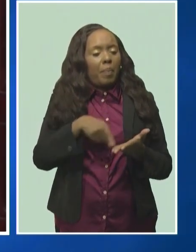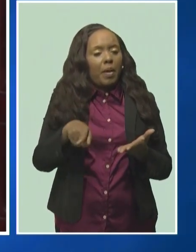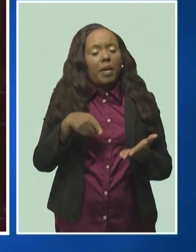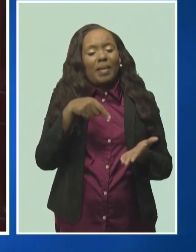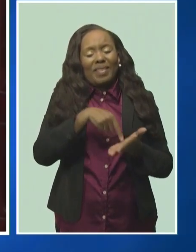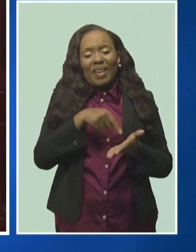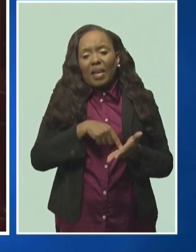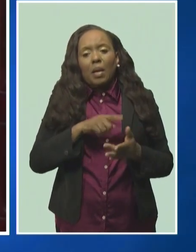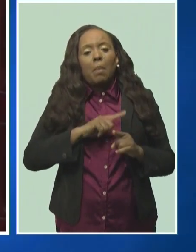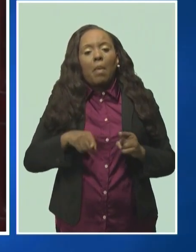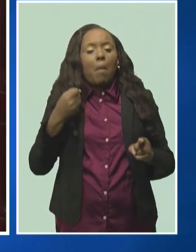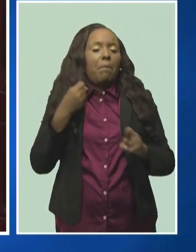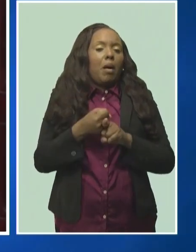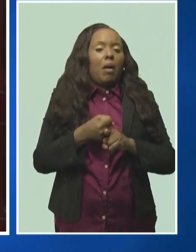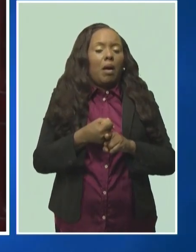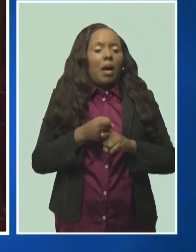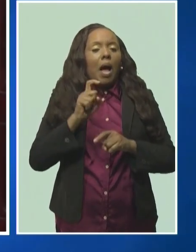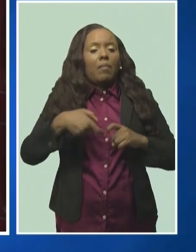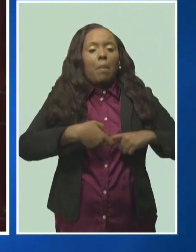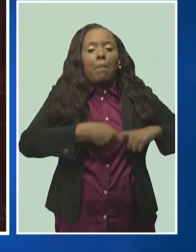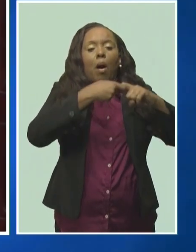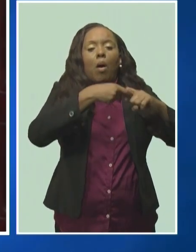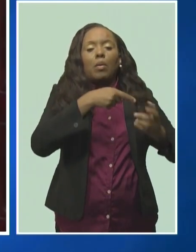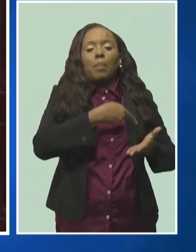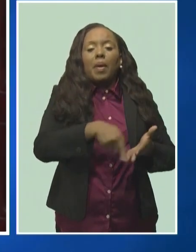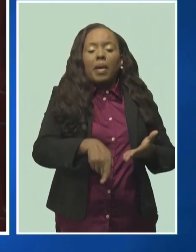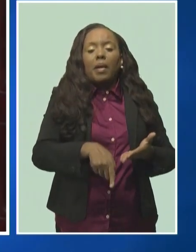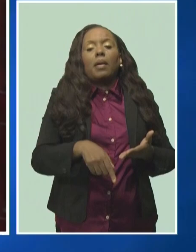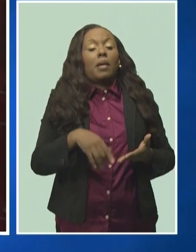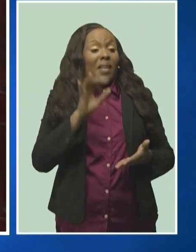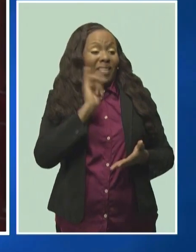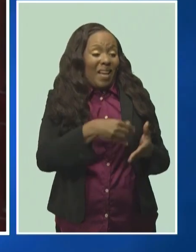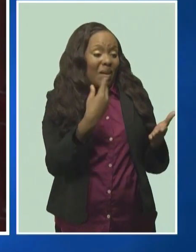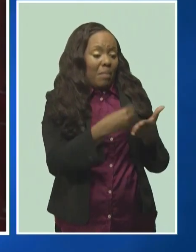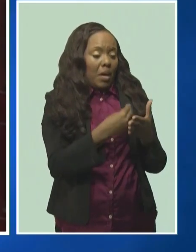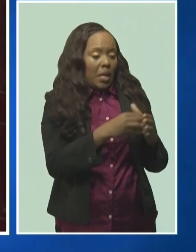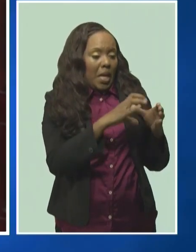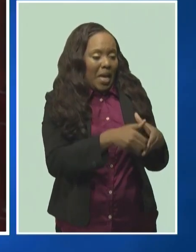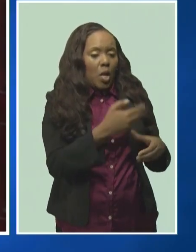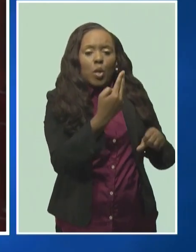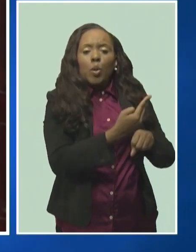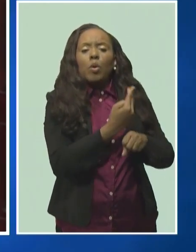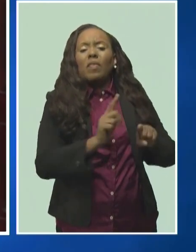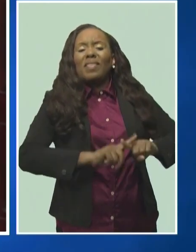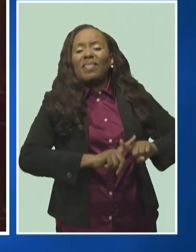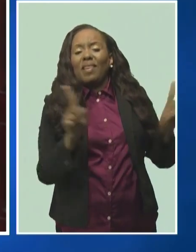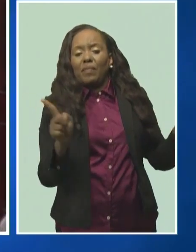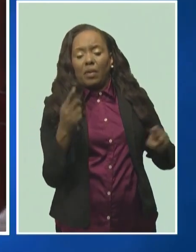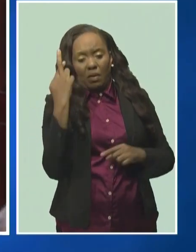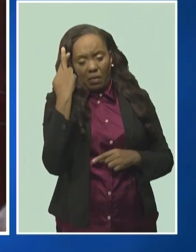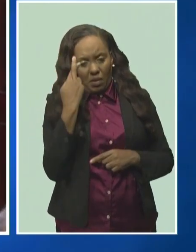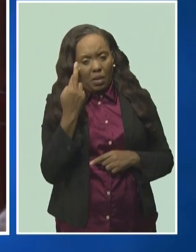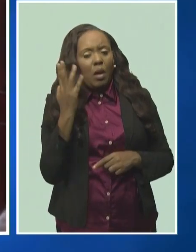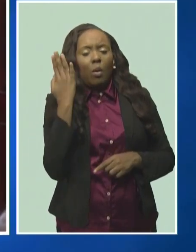2 years, for example. Mr. Speaker, it gives us that breathing room. It gives us that